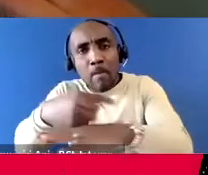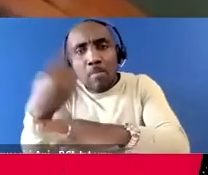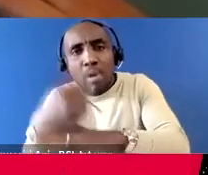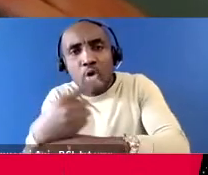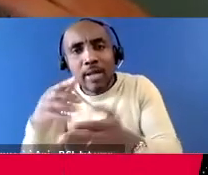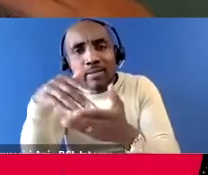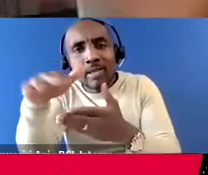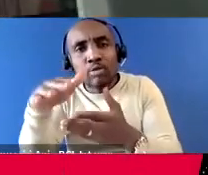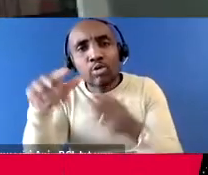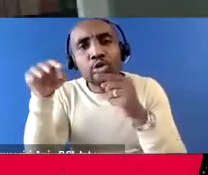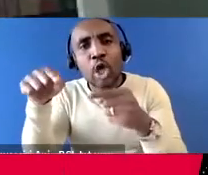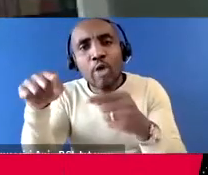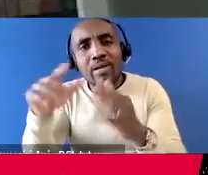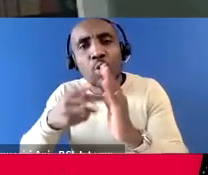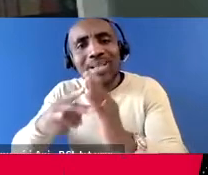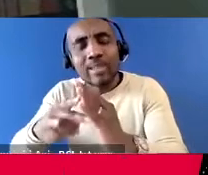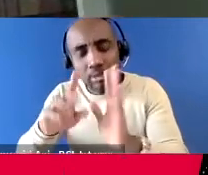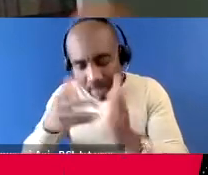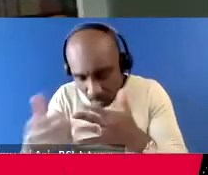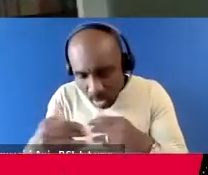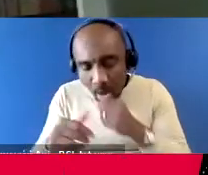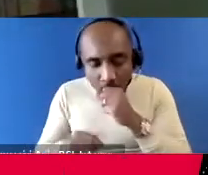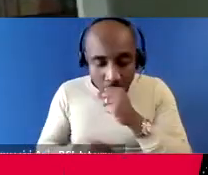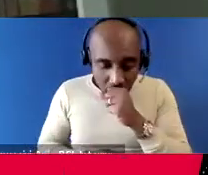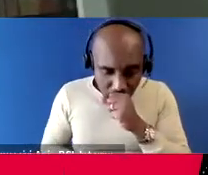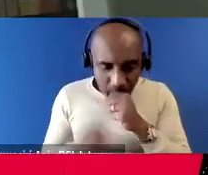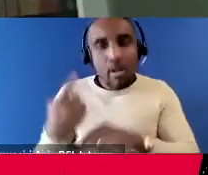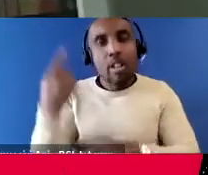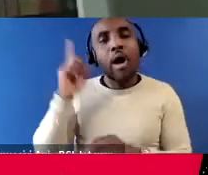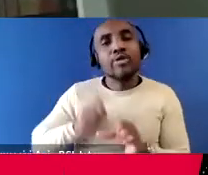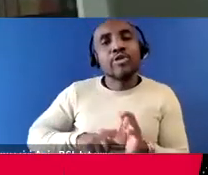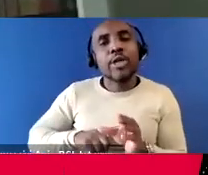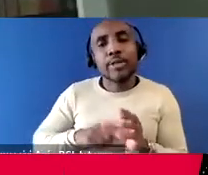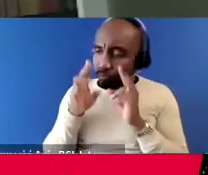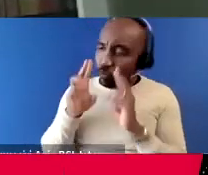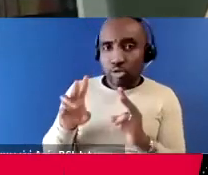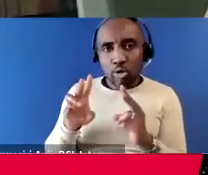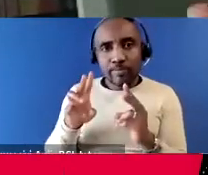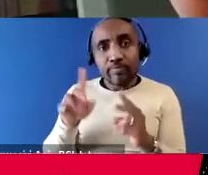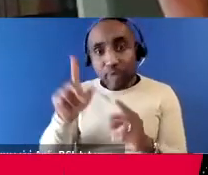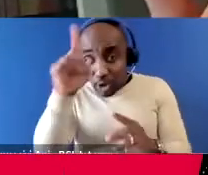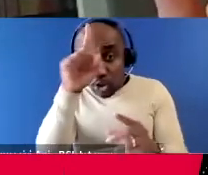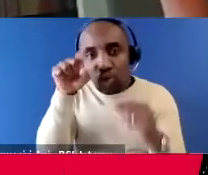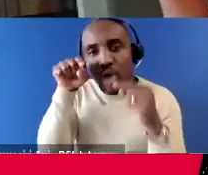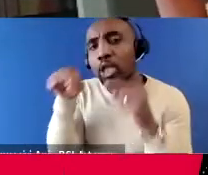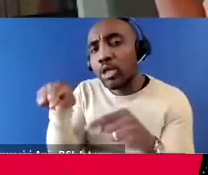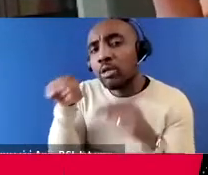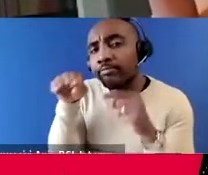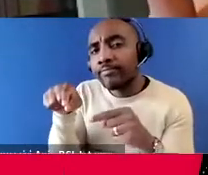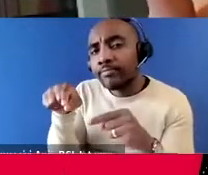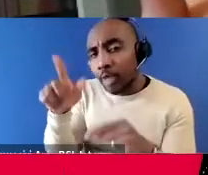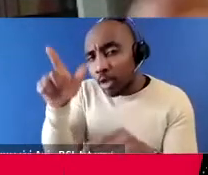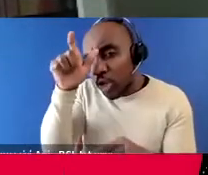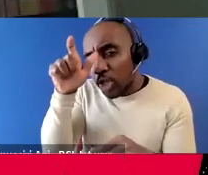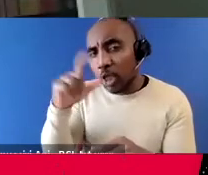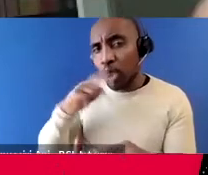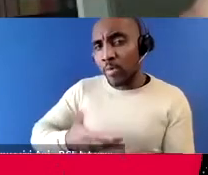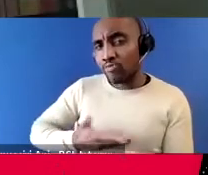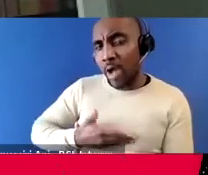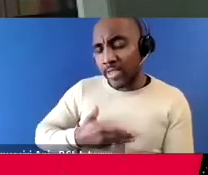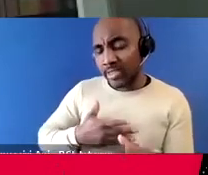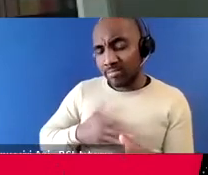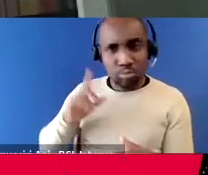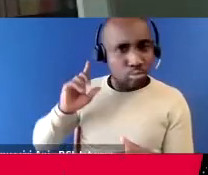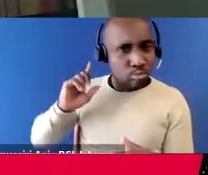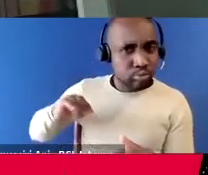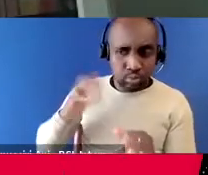terrorist organizations. But last year we saw that even as it was criticizing Turkey's human rights records, Turkey was